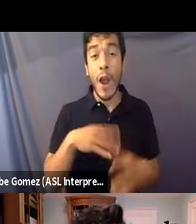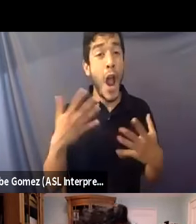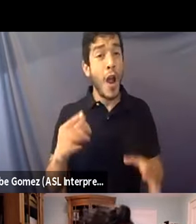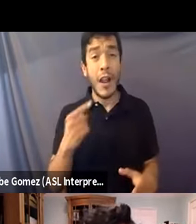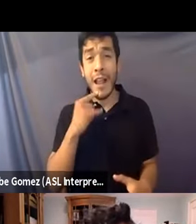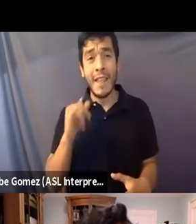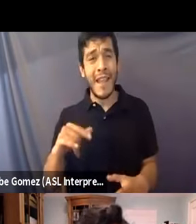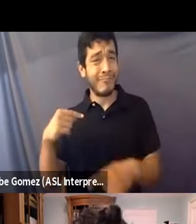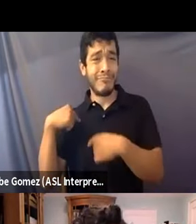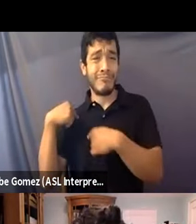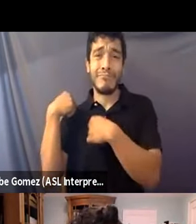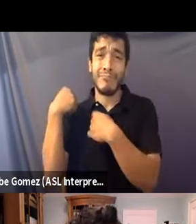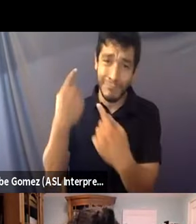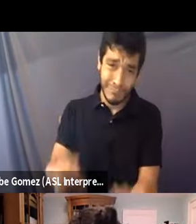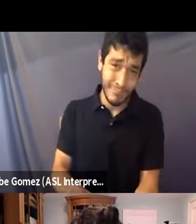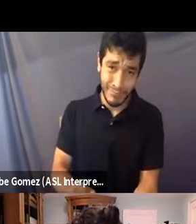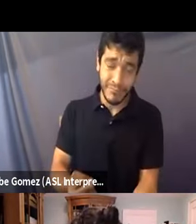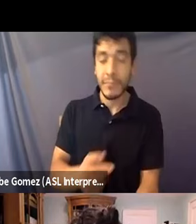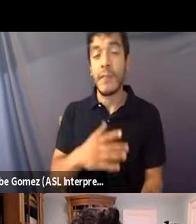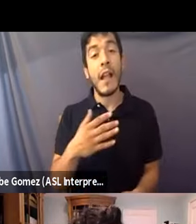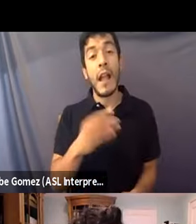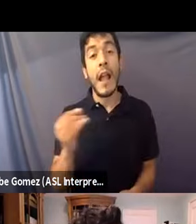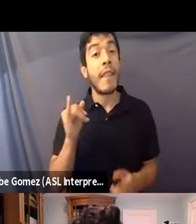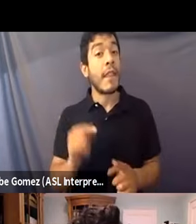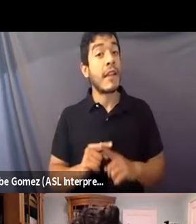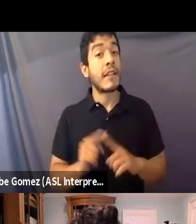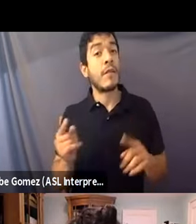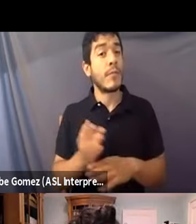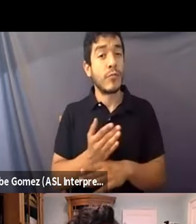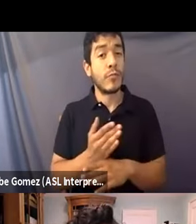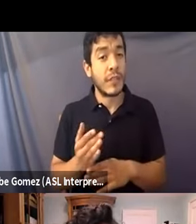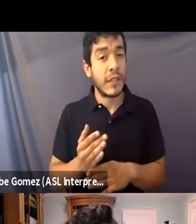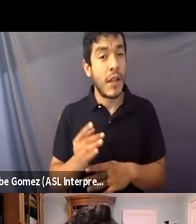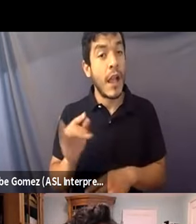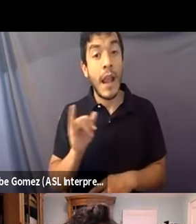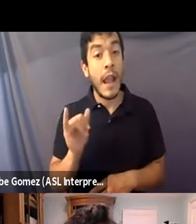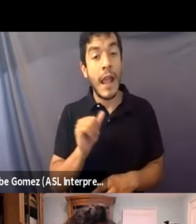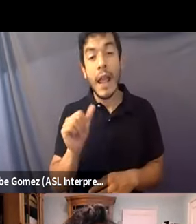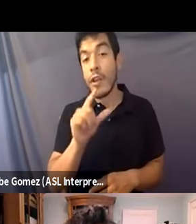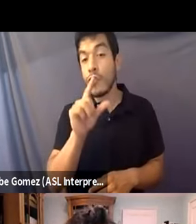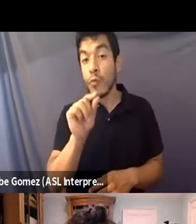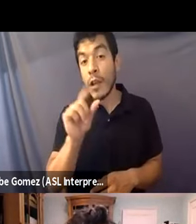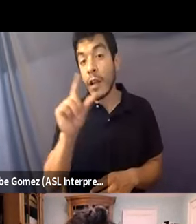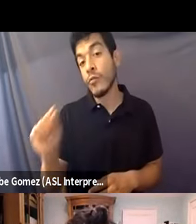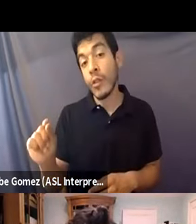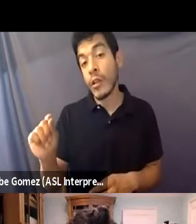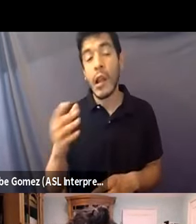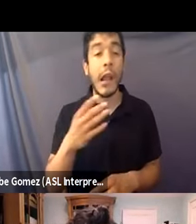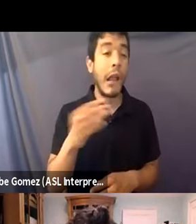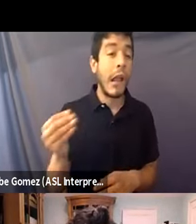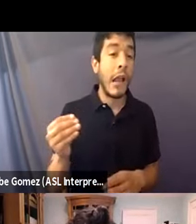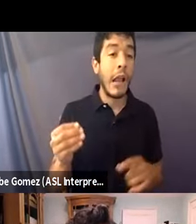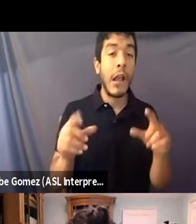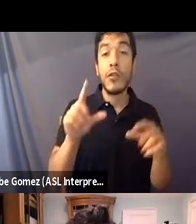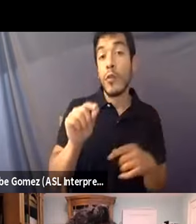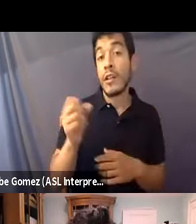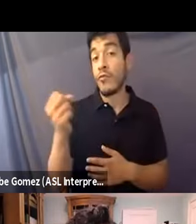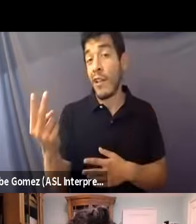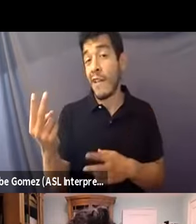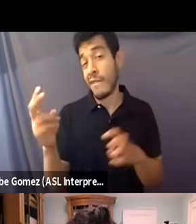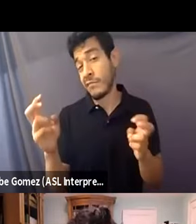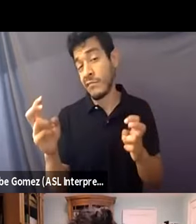time. And I think that the difference between for like a 2020 and a 2012 is